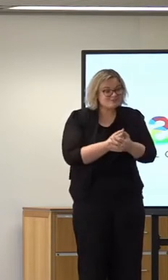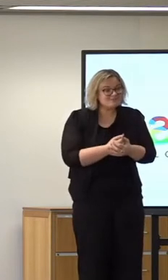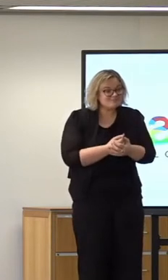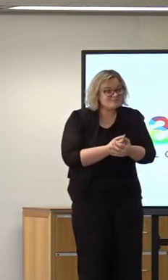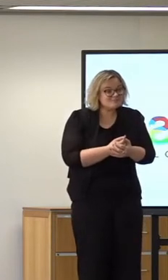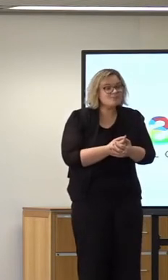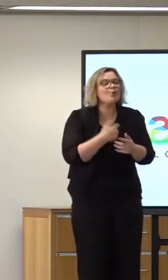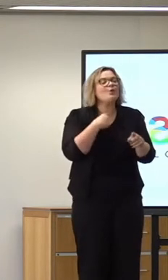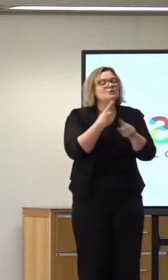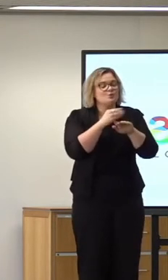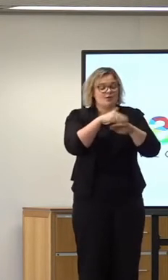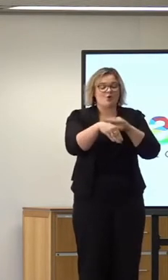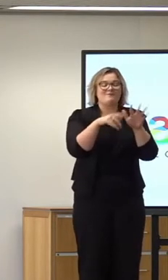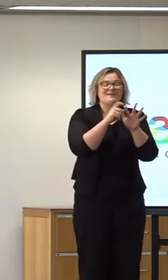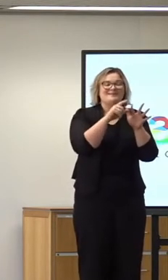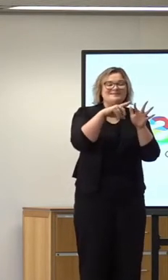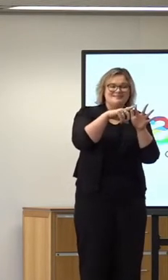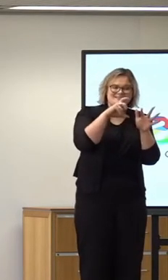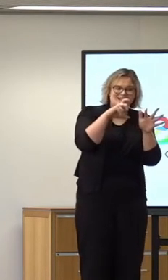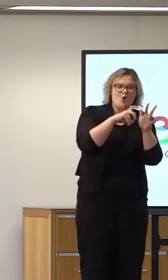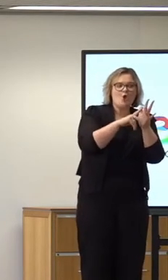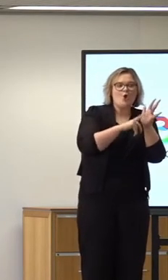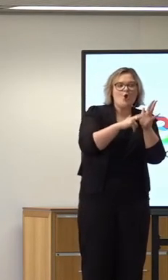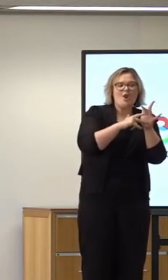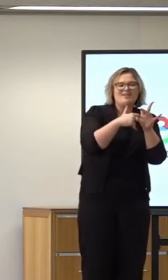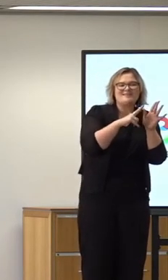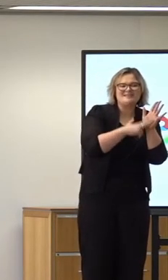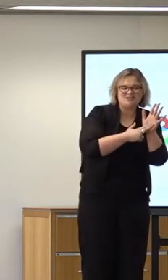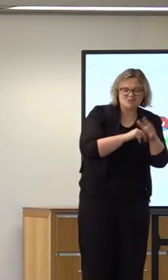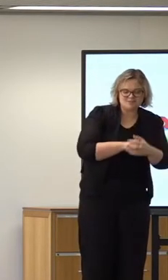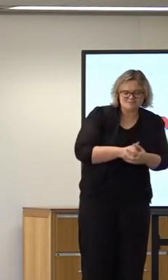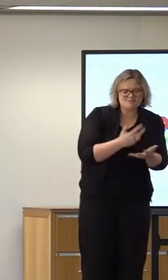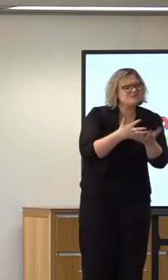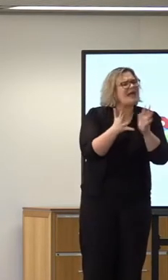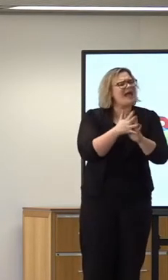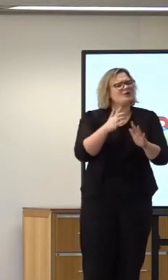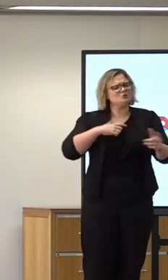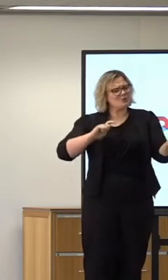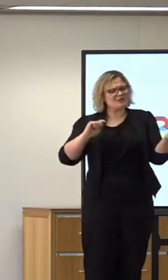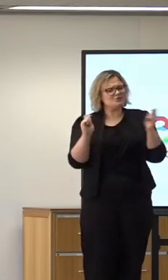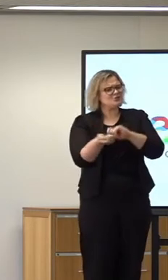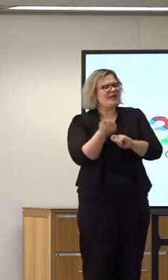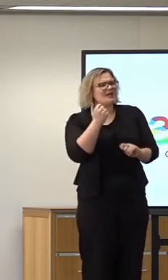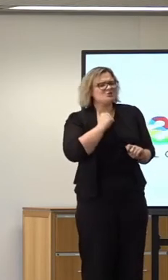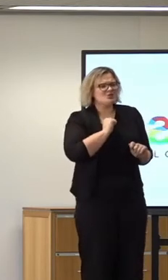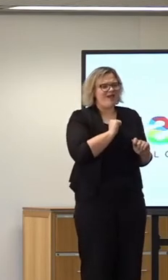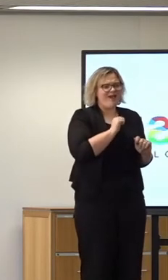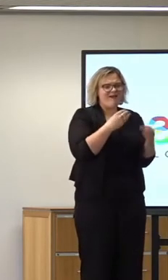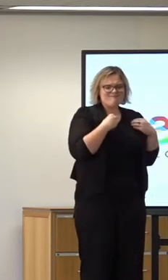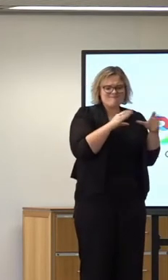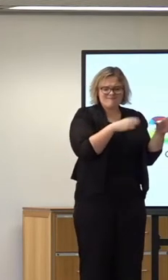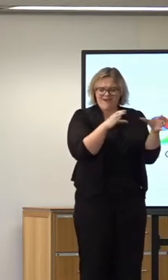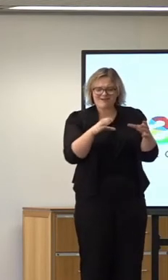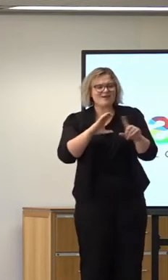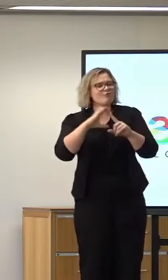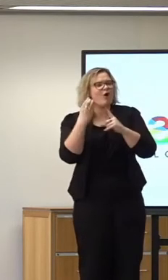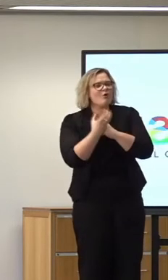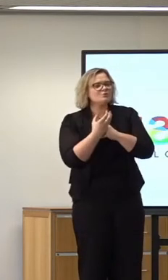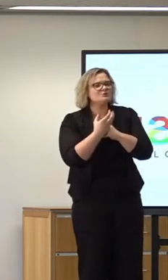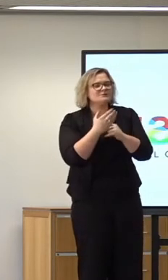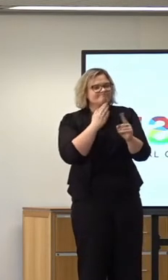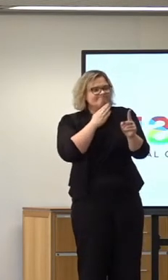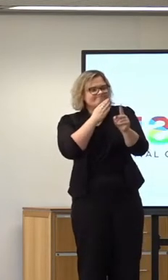is decolonization. So how do we reorient our art galleries and institutional spaces of culture towards a